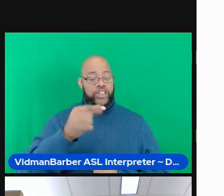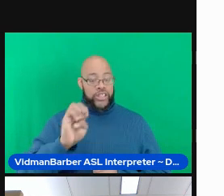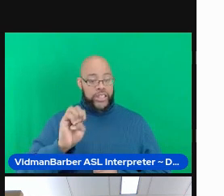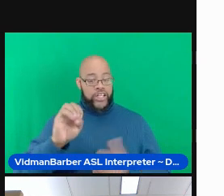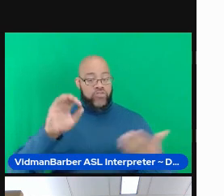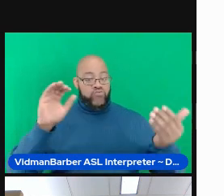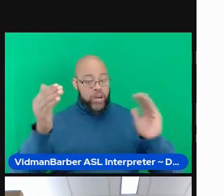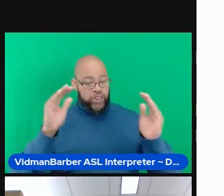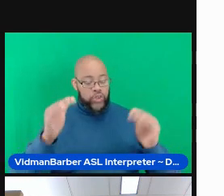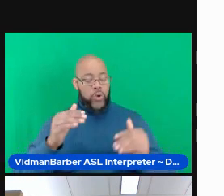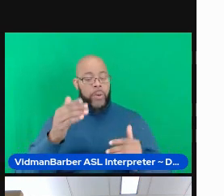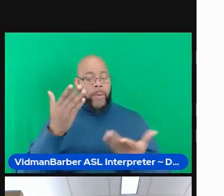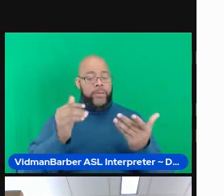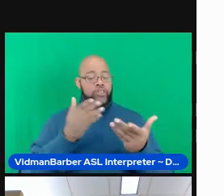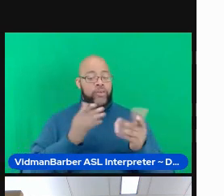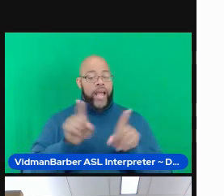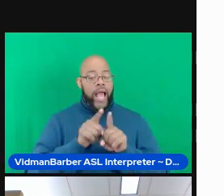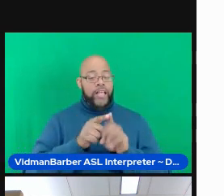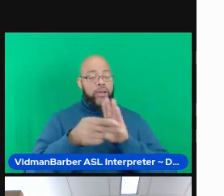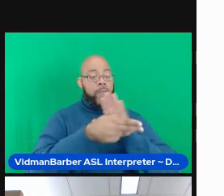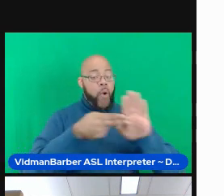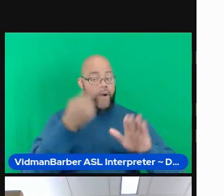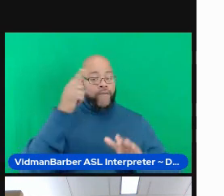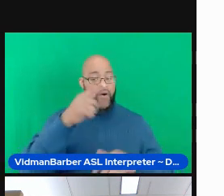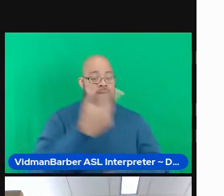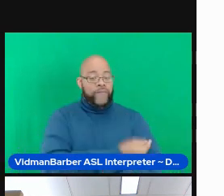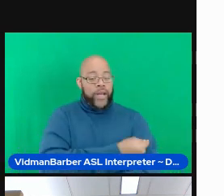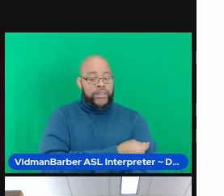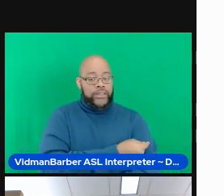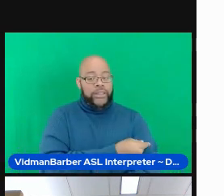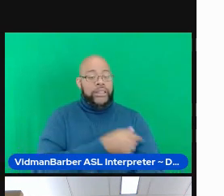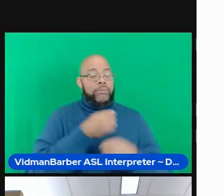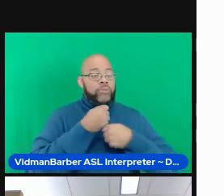Ig ratio may serve as a biomarker for vaccine-induced anaphylaxis.